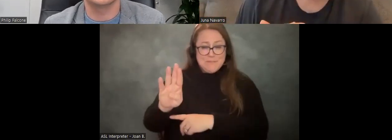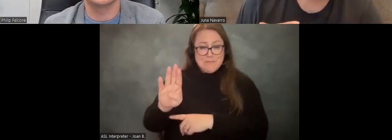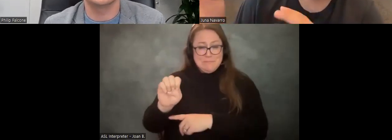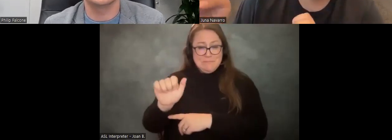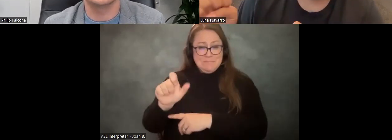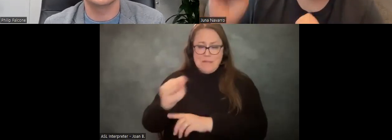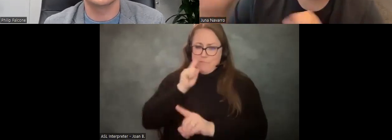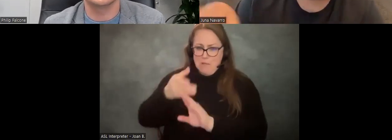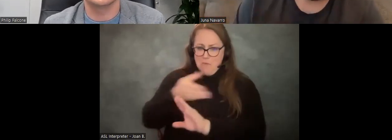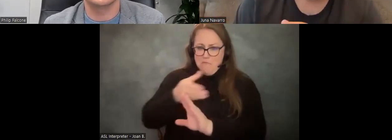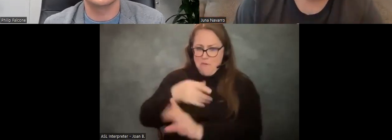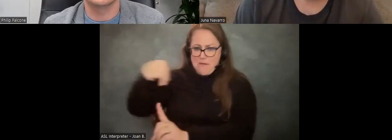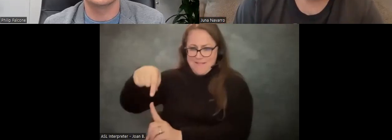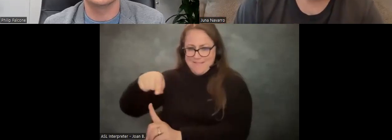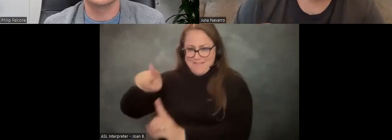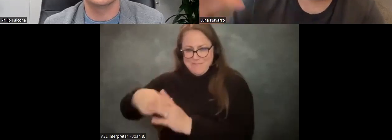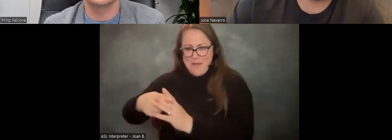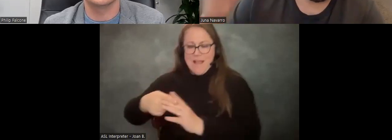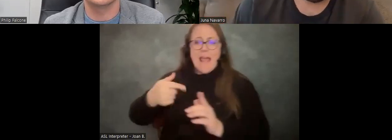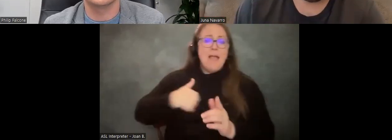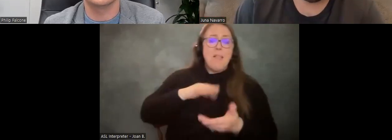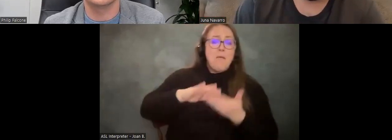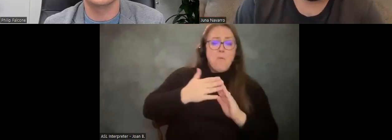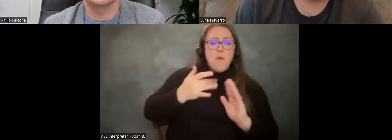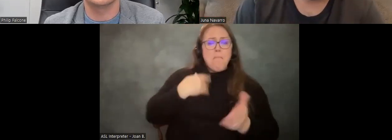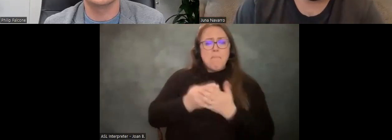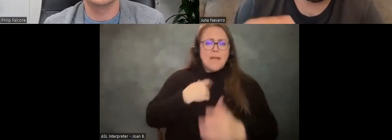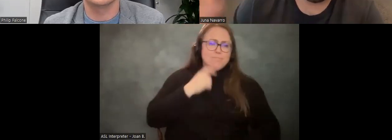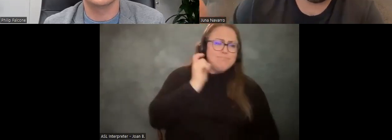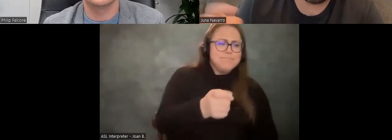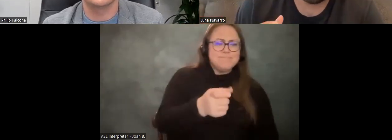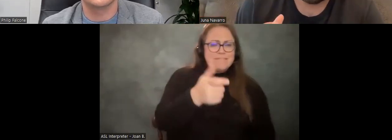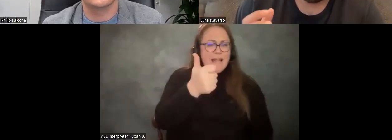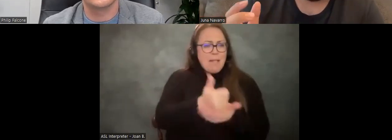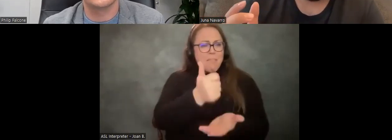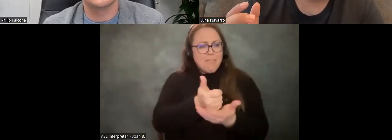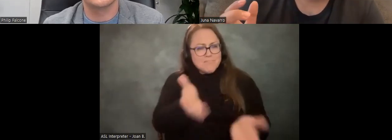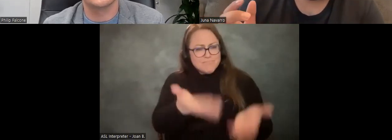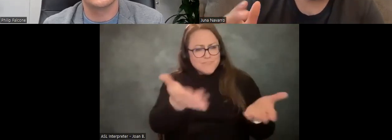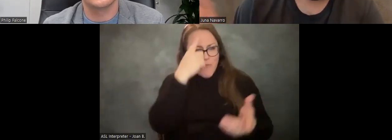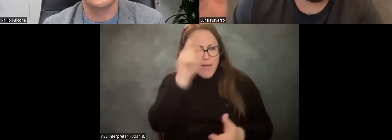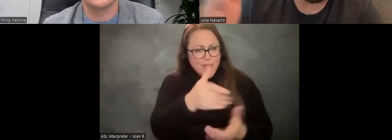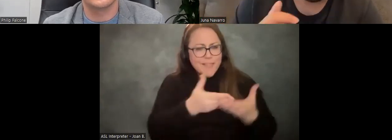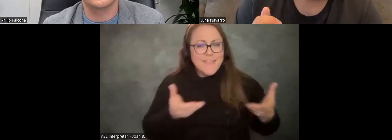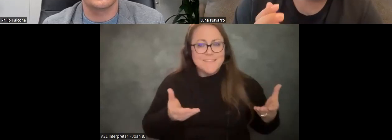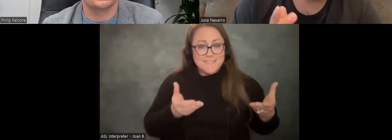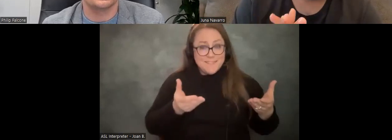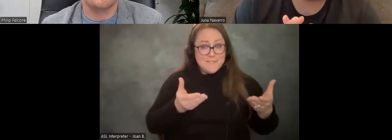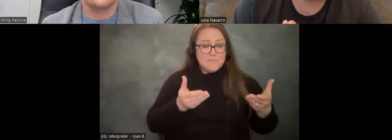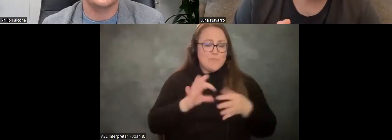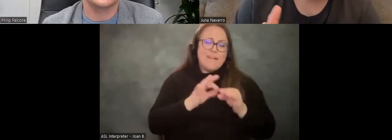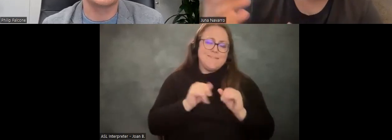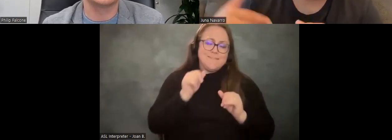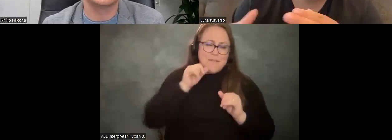Beast existed. I would just throw it back into the community and just like fundraise for different things and just kind of donate it away to different nonprofits